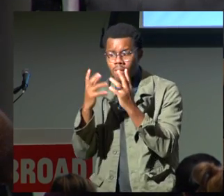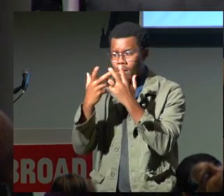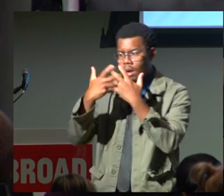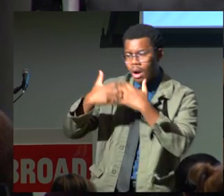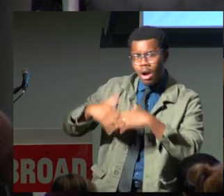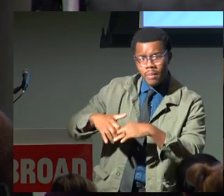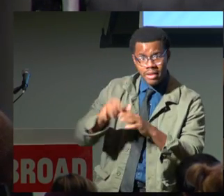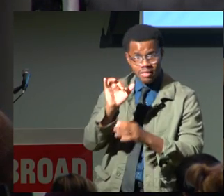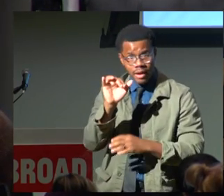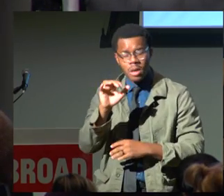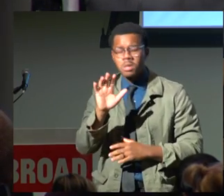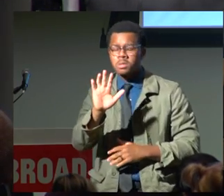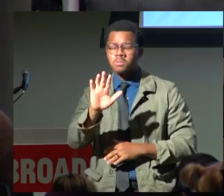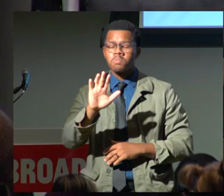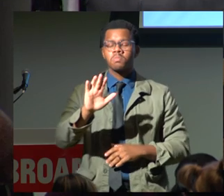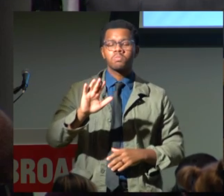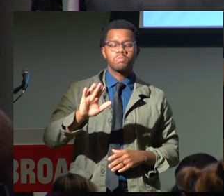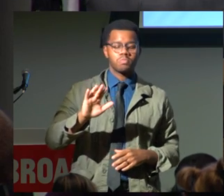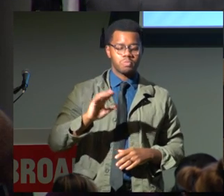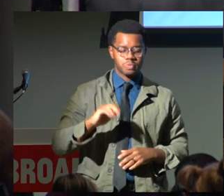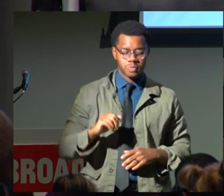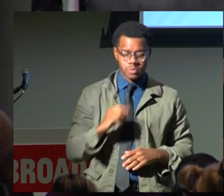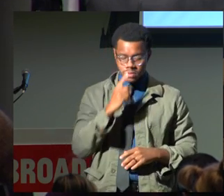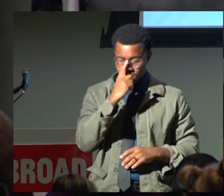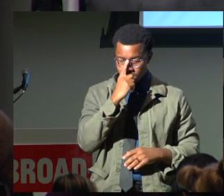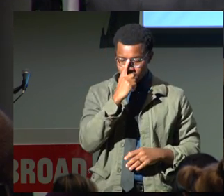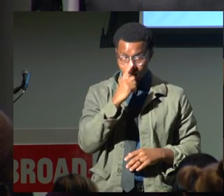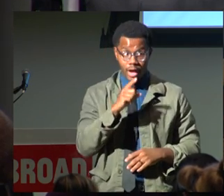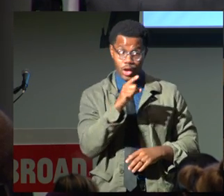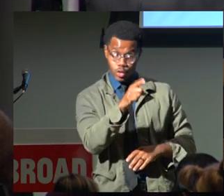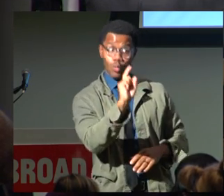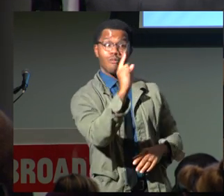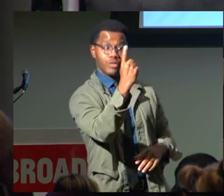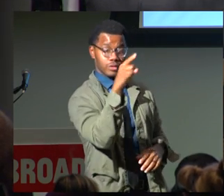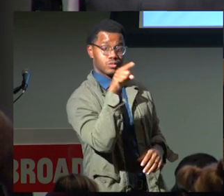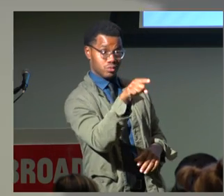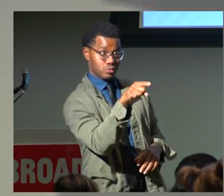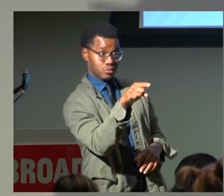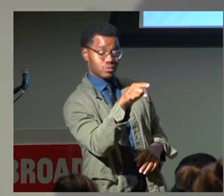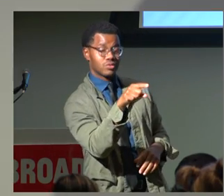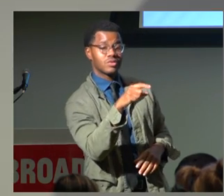And I'll say, you go first.